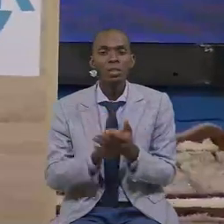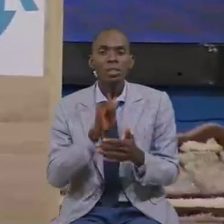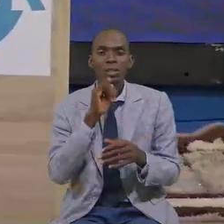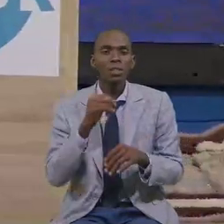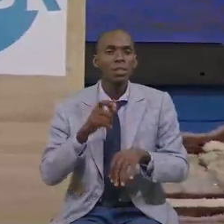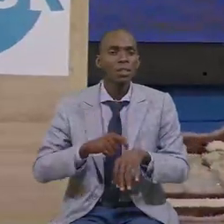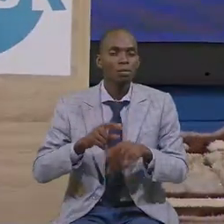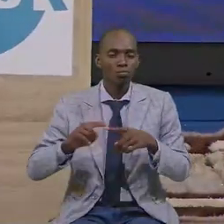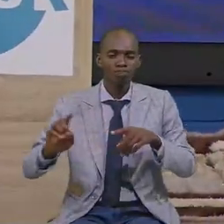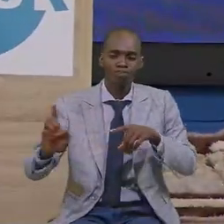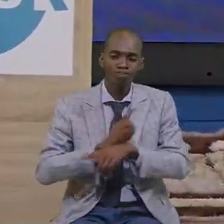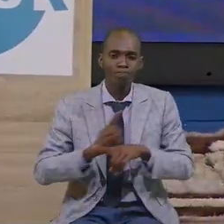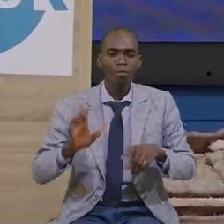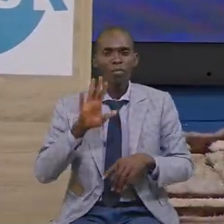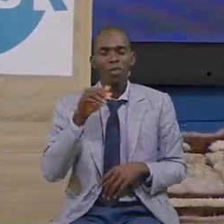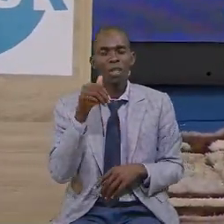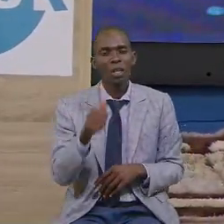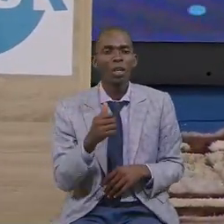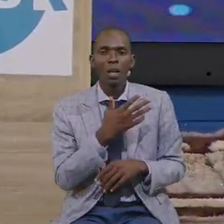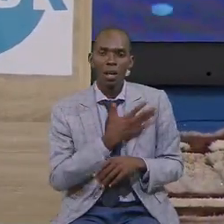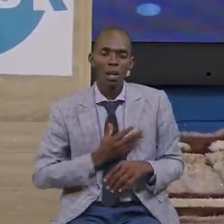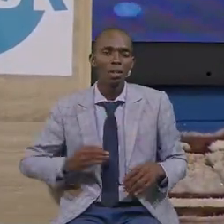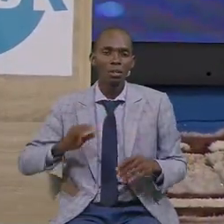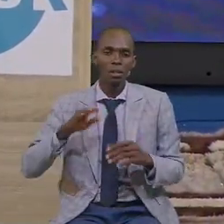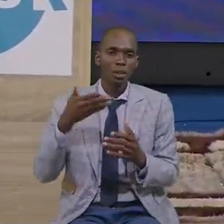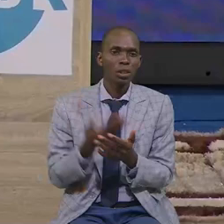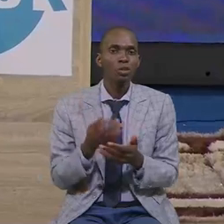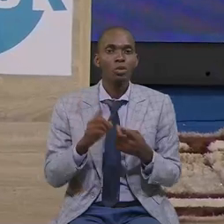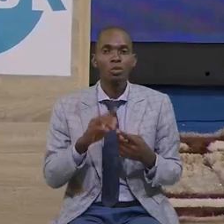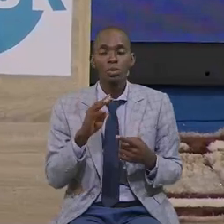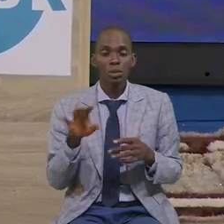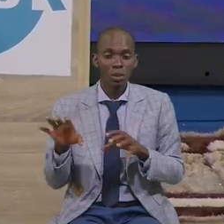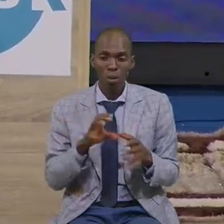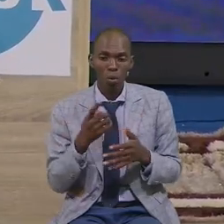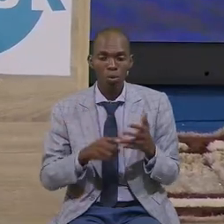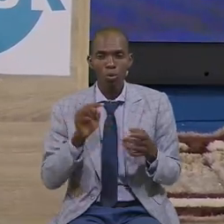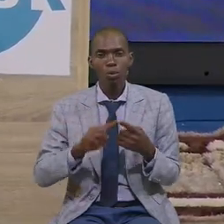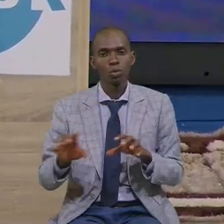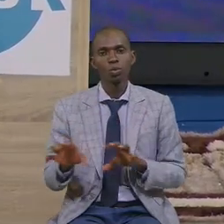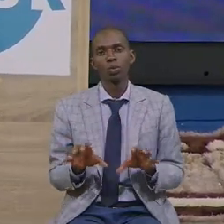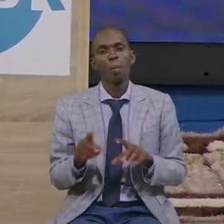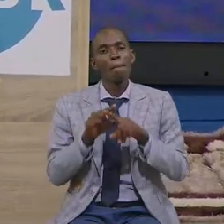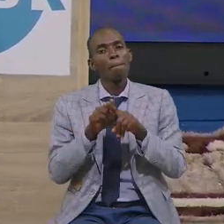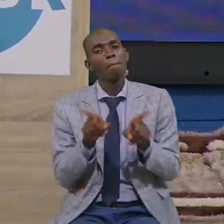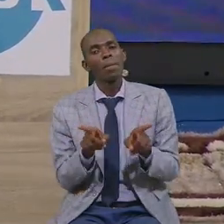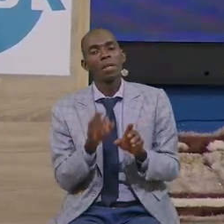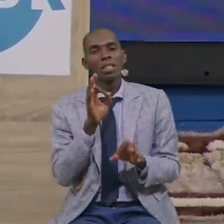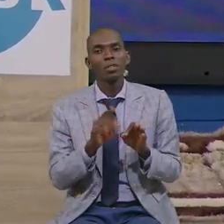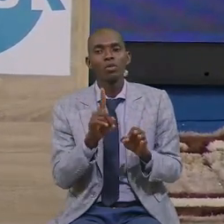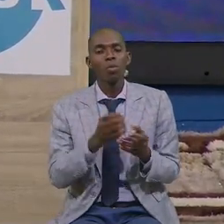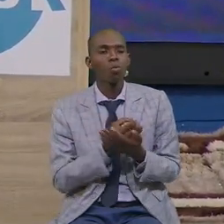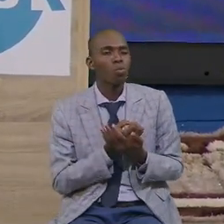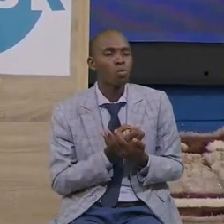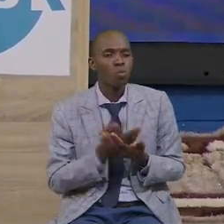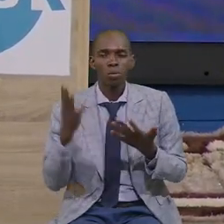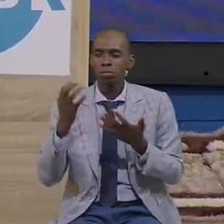discipline yourself and get to it and get it done. But if you waste all those